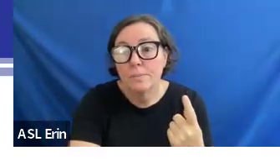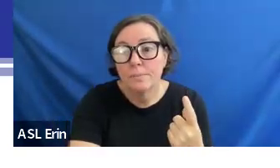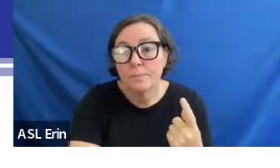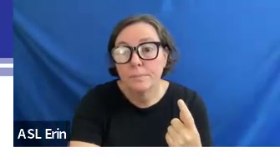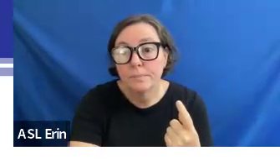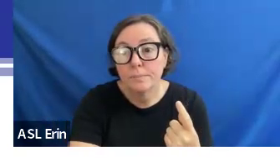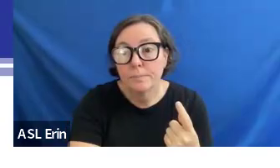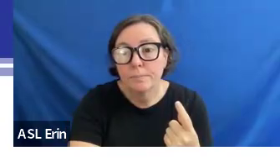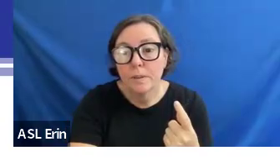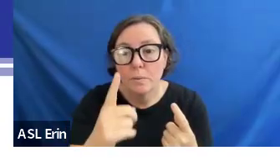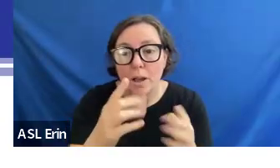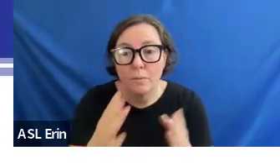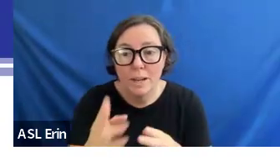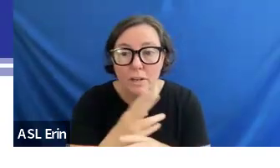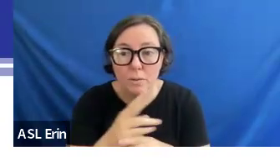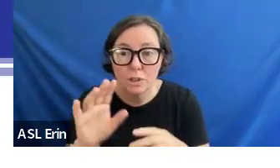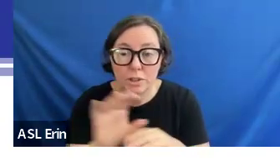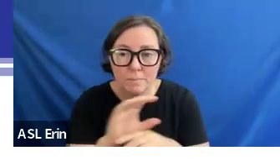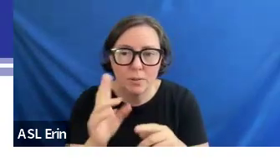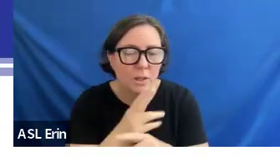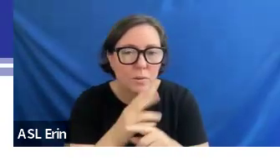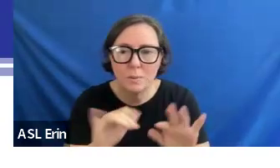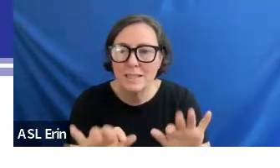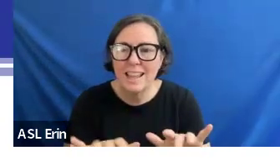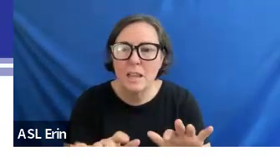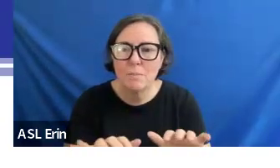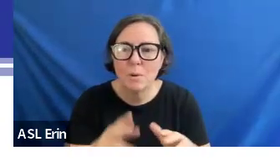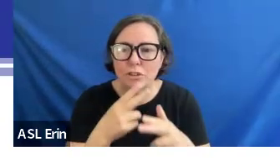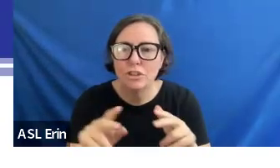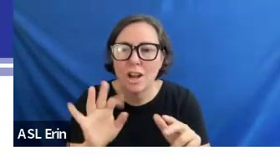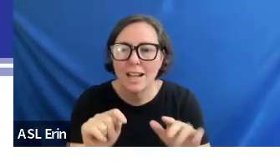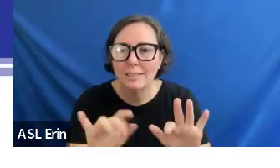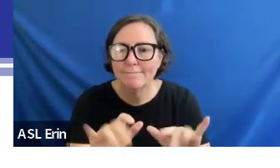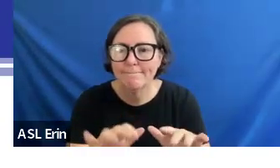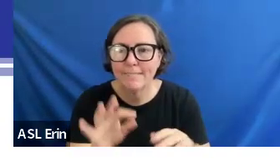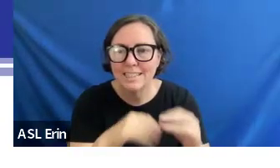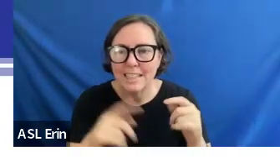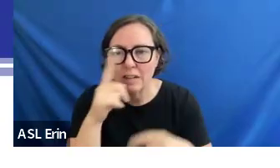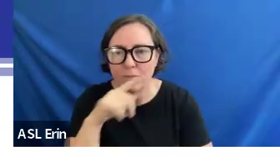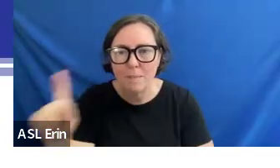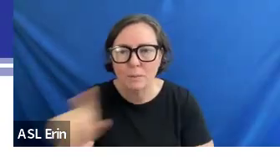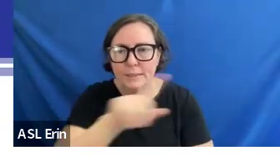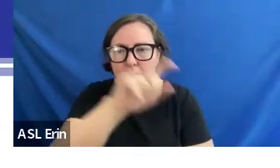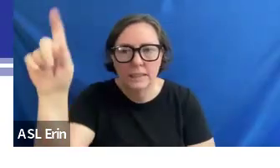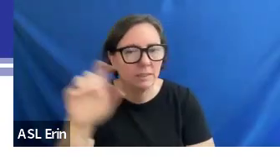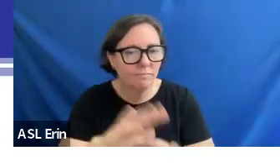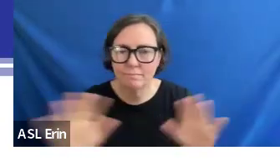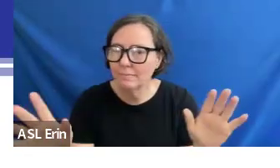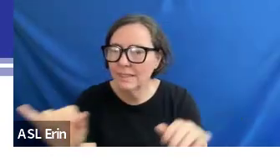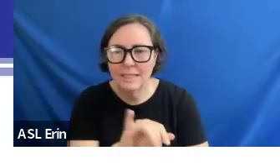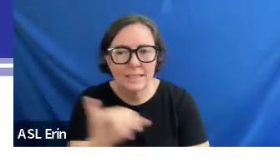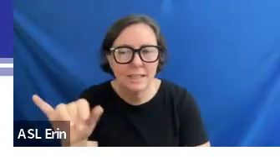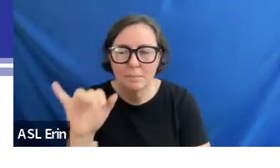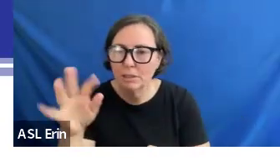computer is just using keyboard shortcuts. And very similar to how it would read in JAWS